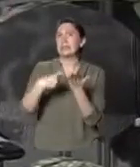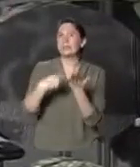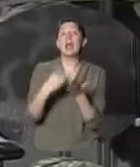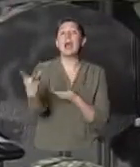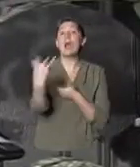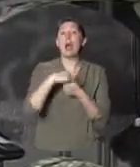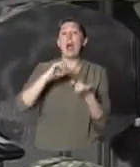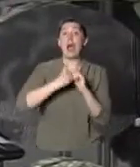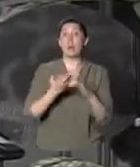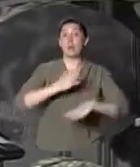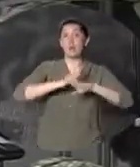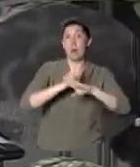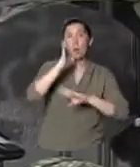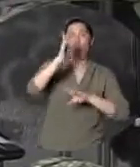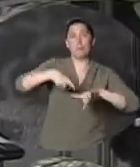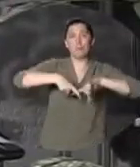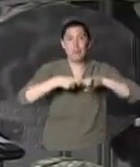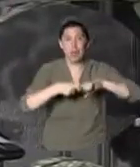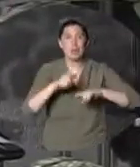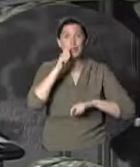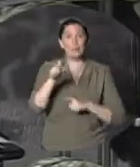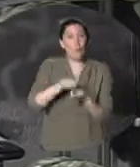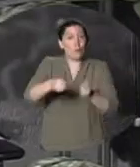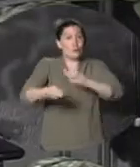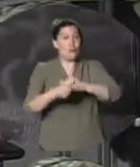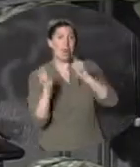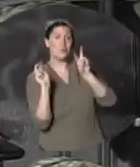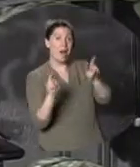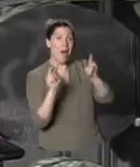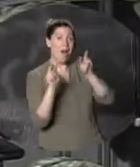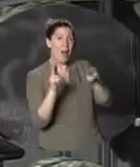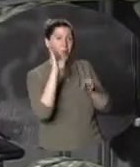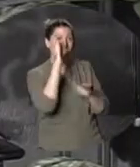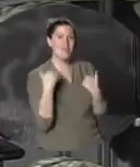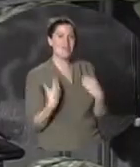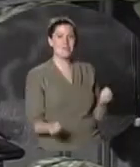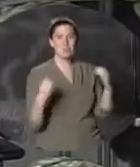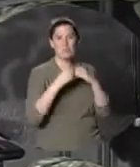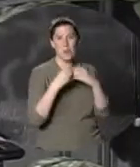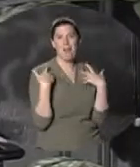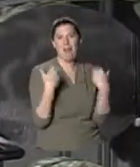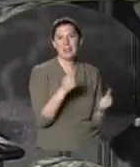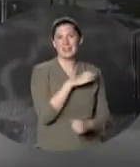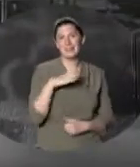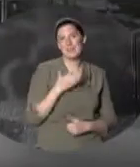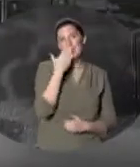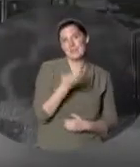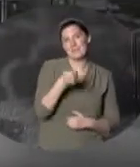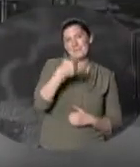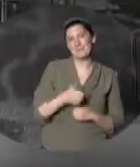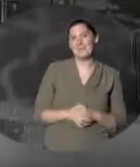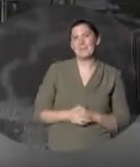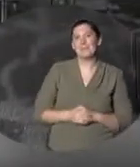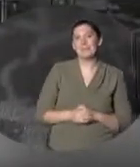prevent it, but we're going to take a quick break. So don't change that channel. We'll be right back with more Healthy Cleveland.